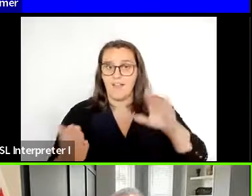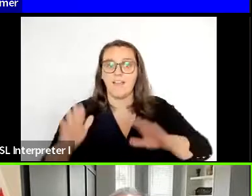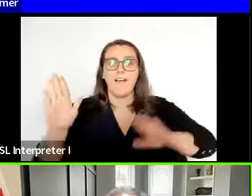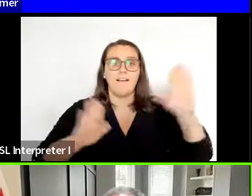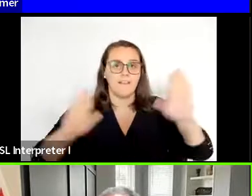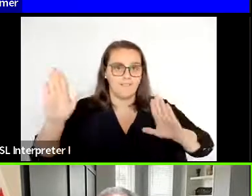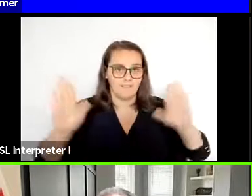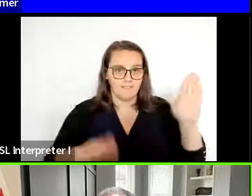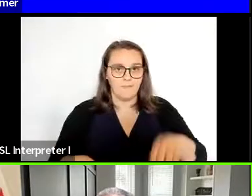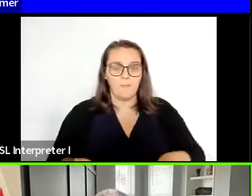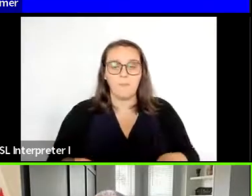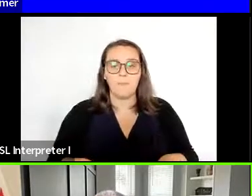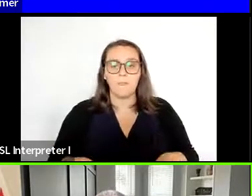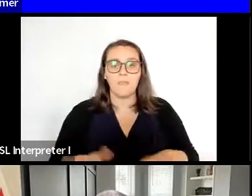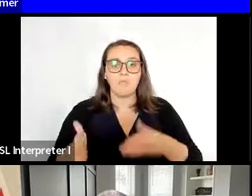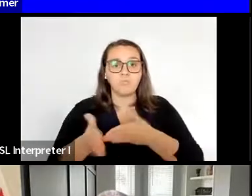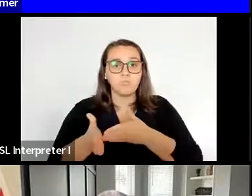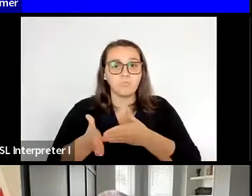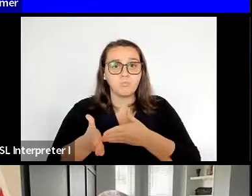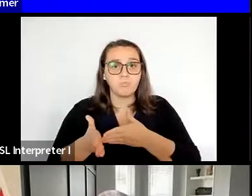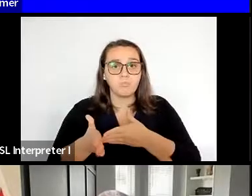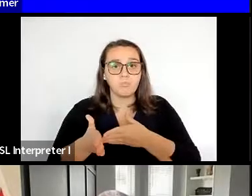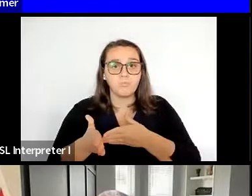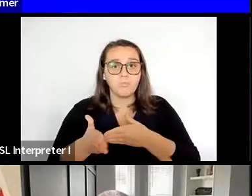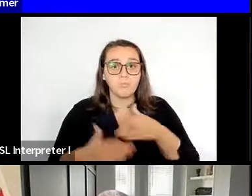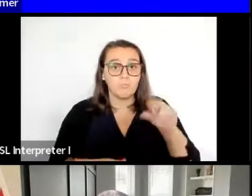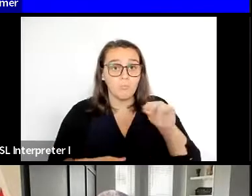Aye. Are there any no votes?